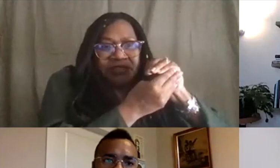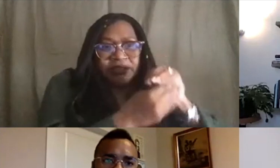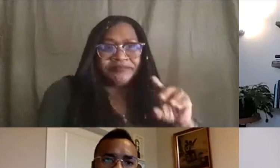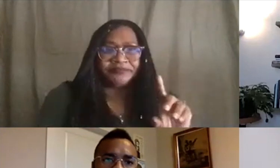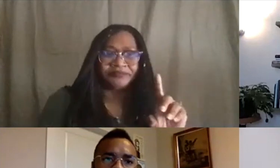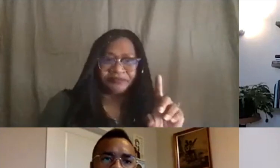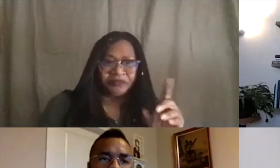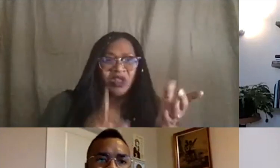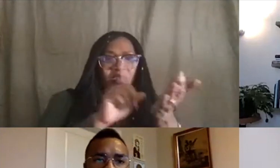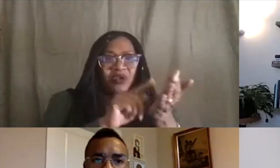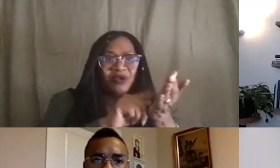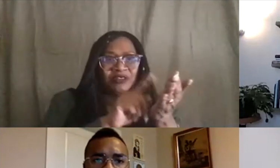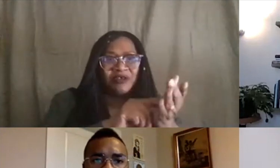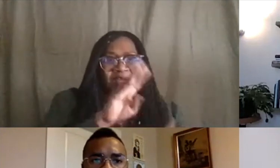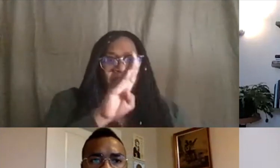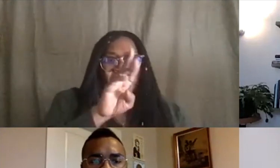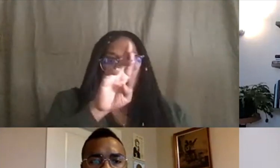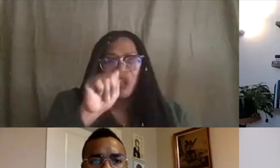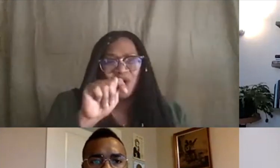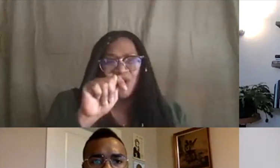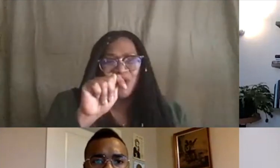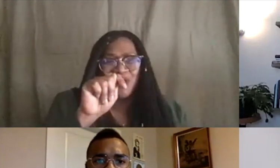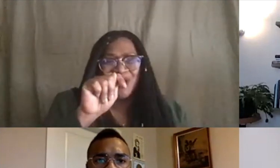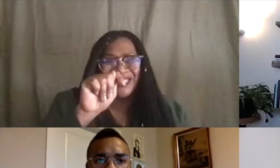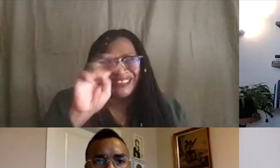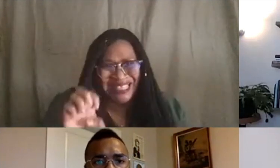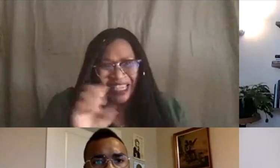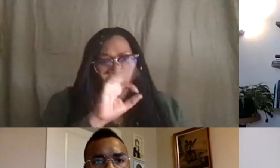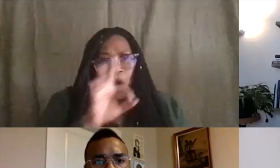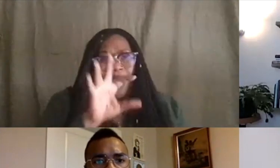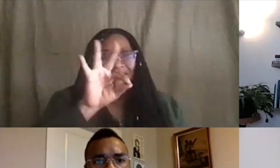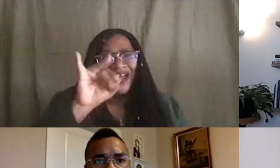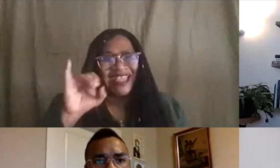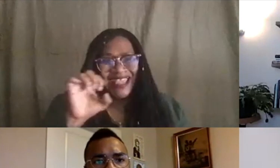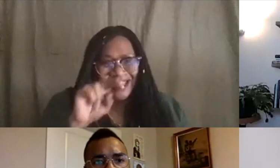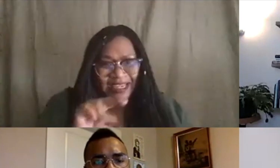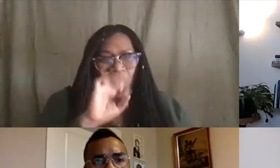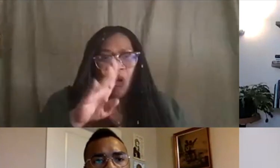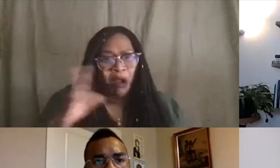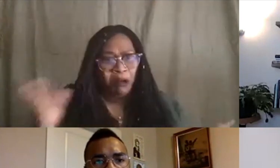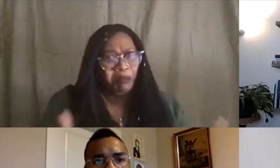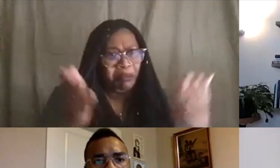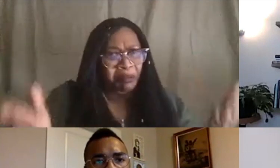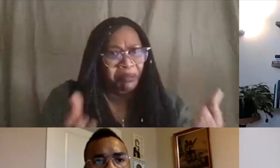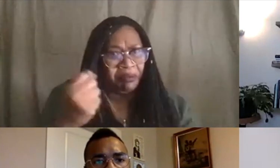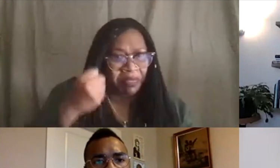using terms as brute or fiend, or the promotion of lynchings as